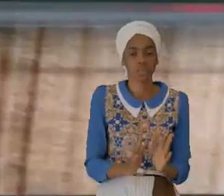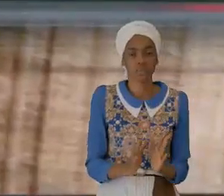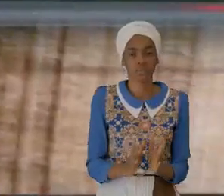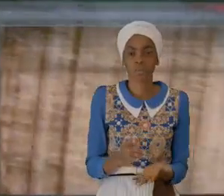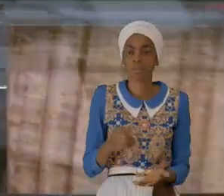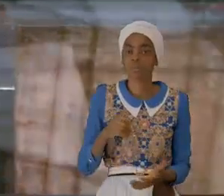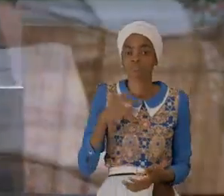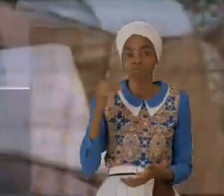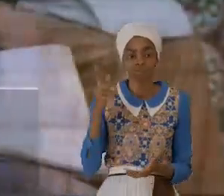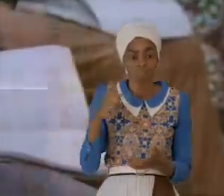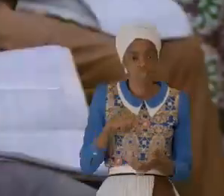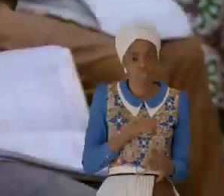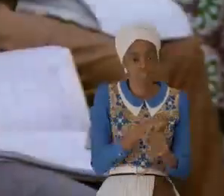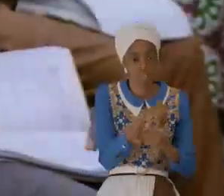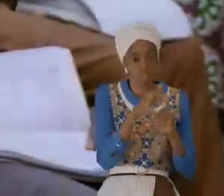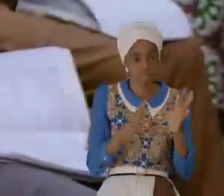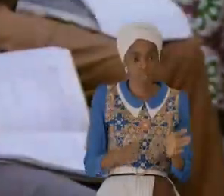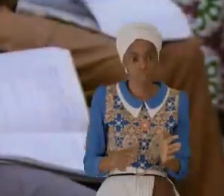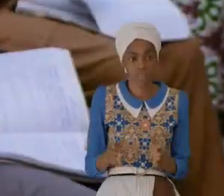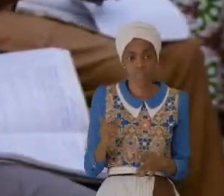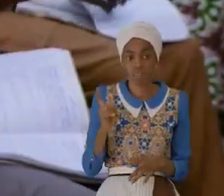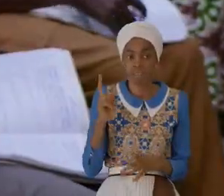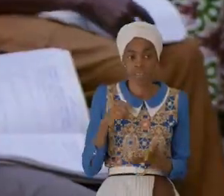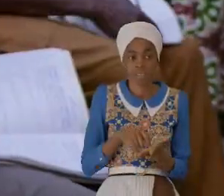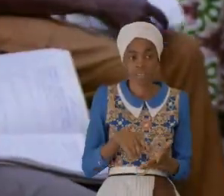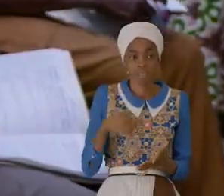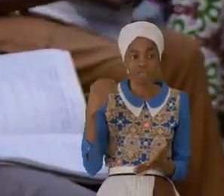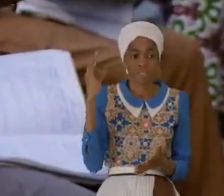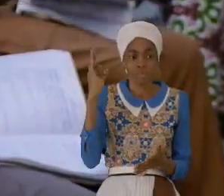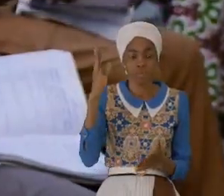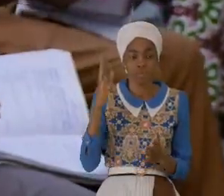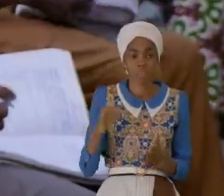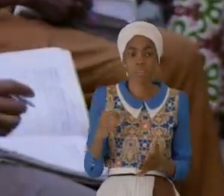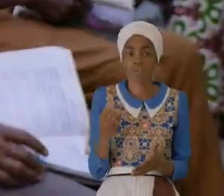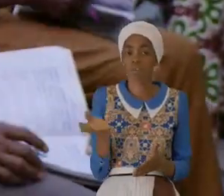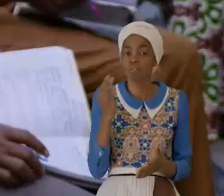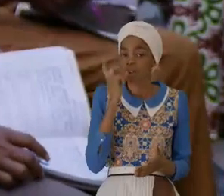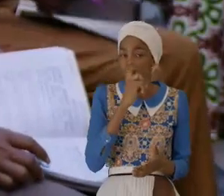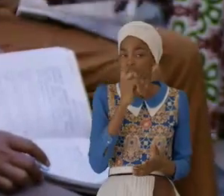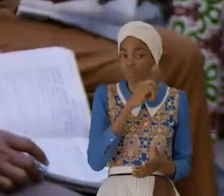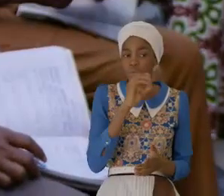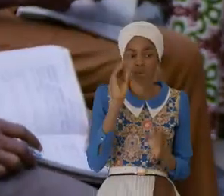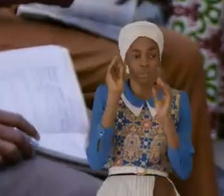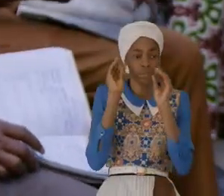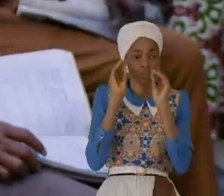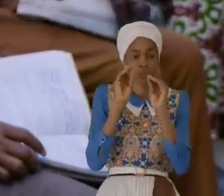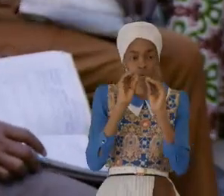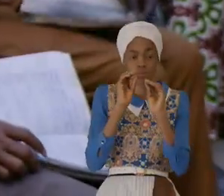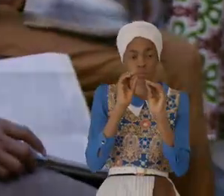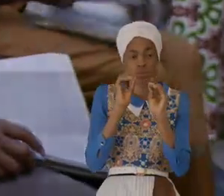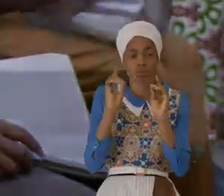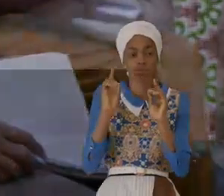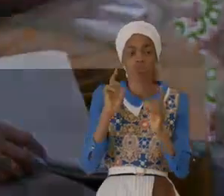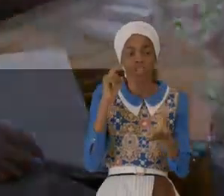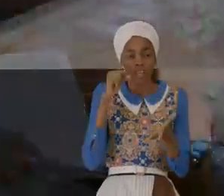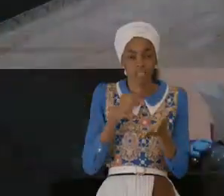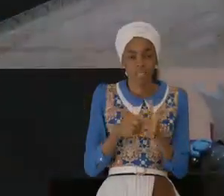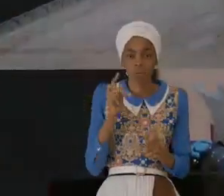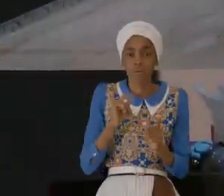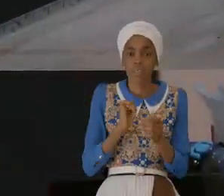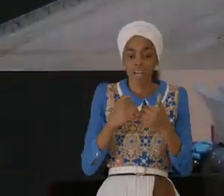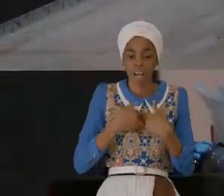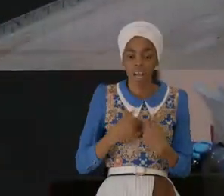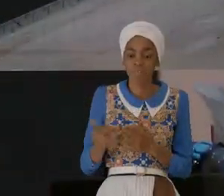deceivers, those preachers of false doctrine, those who have left the new